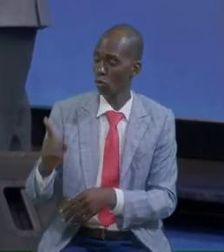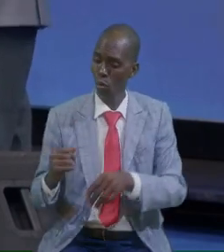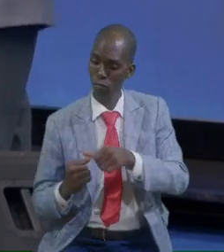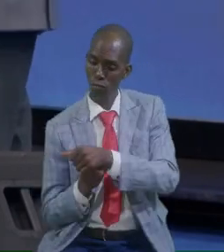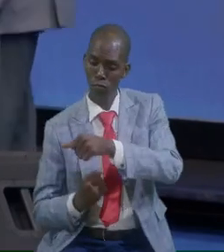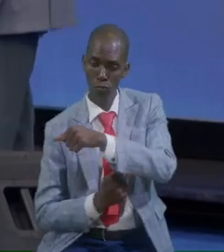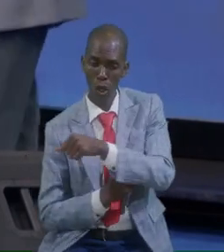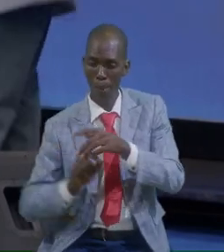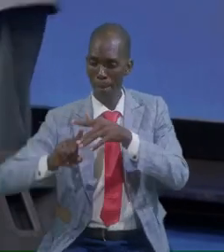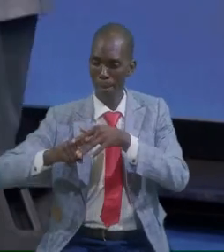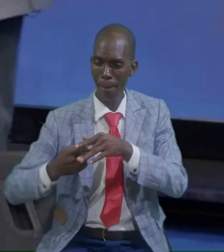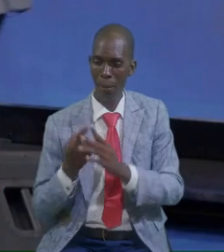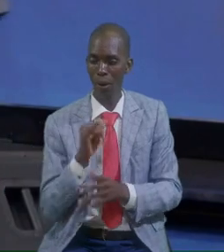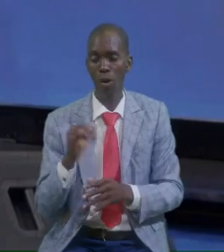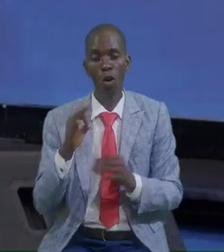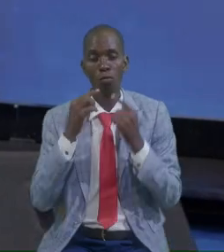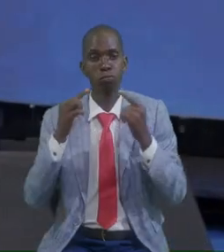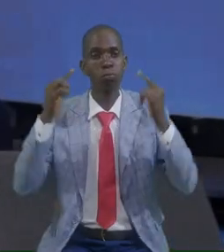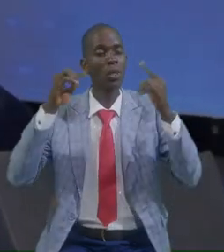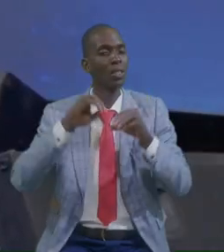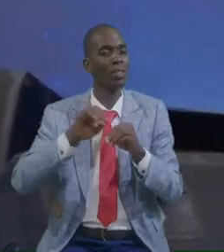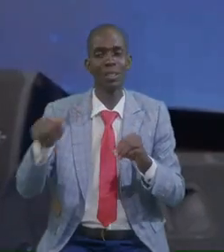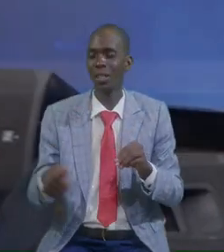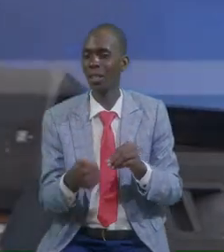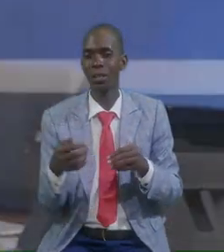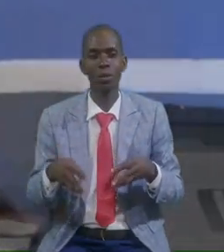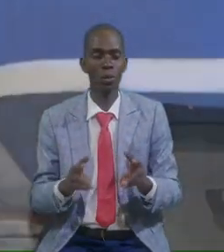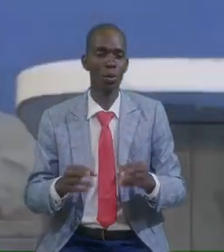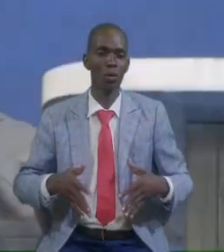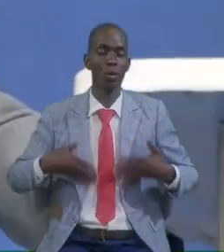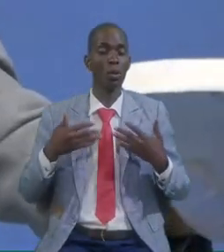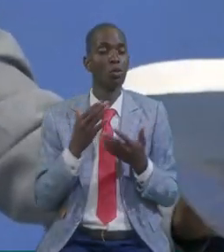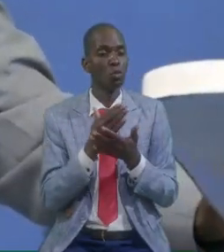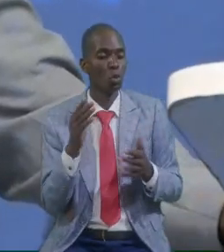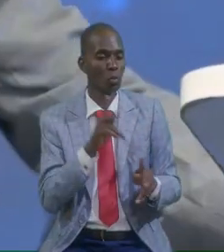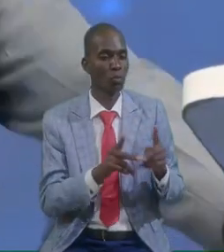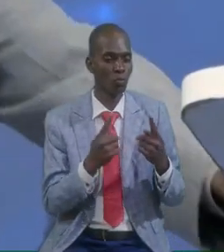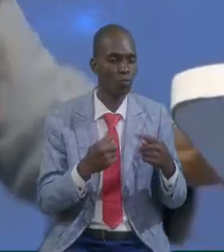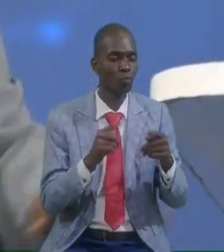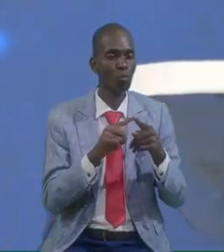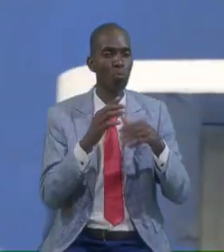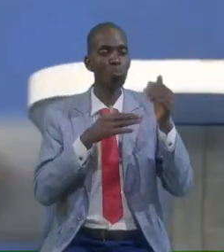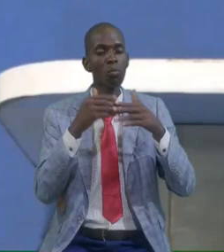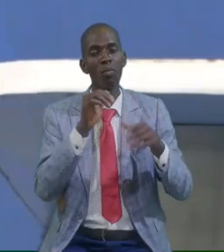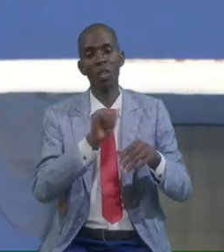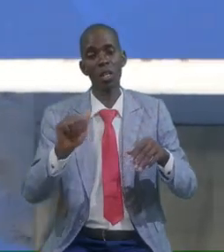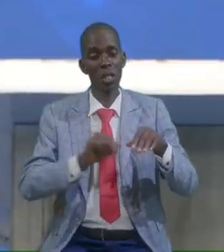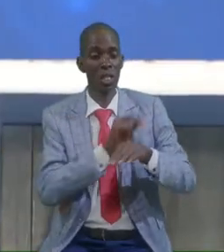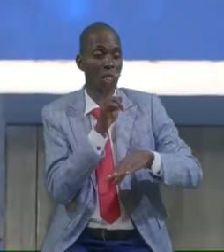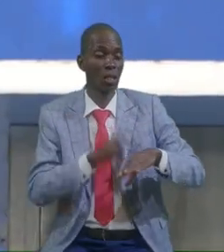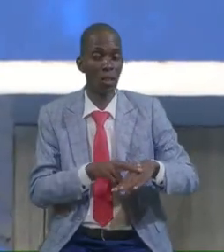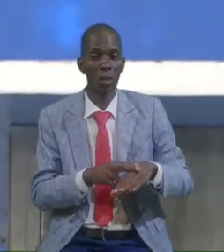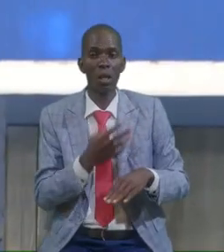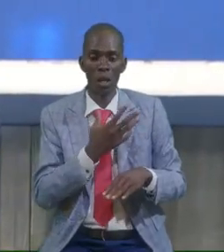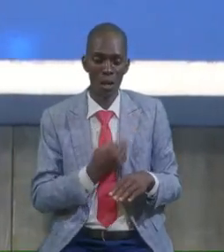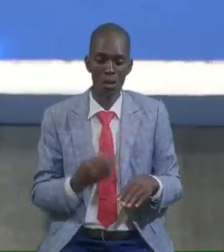in any area of life. There are people that are trying to build a nation, and they set